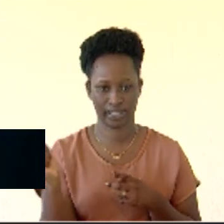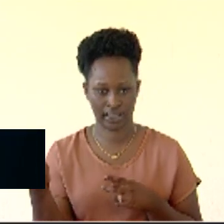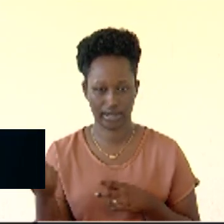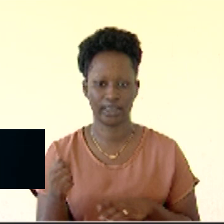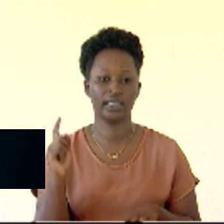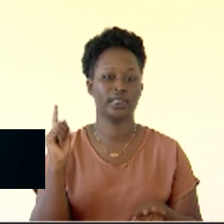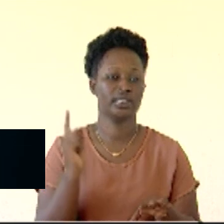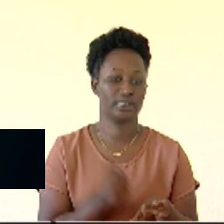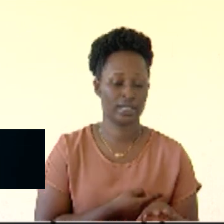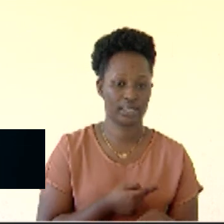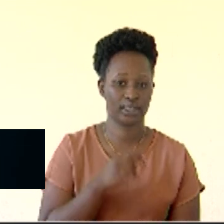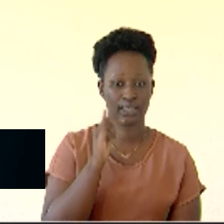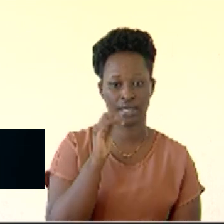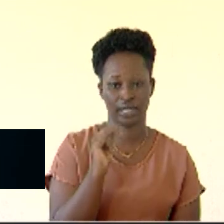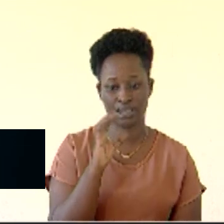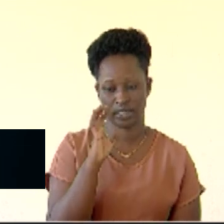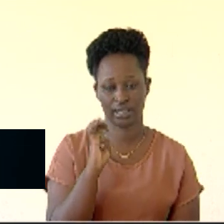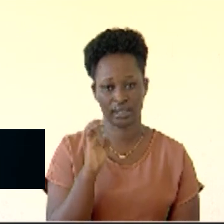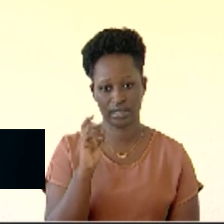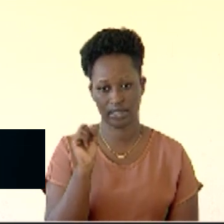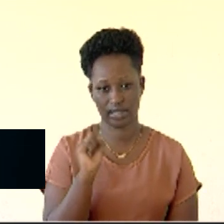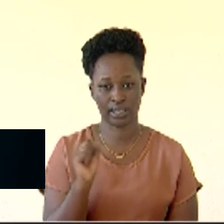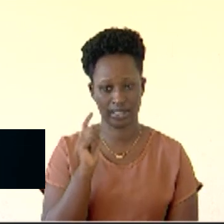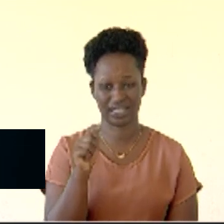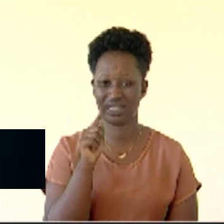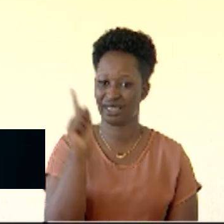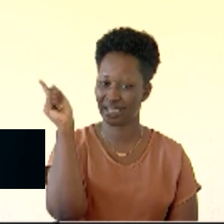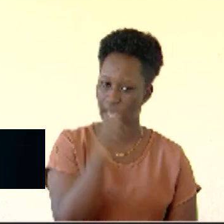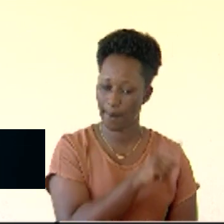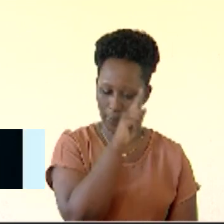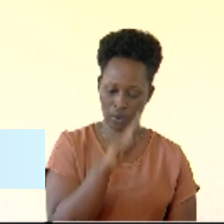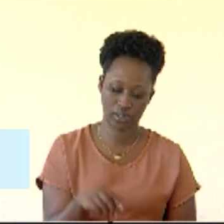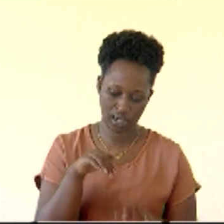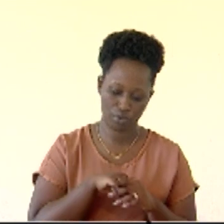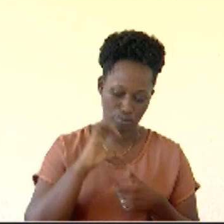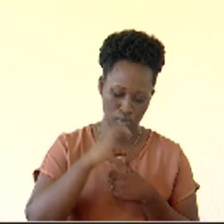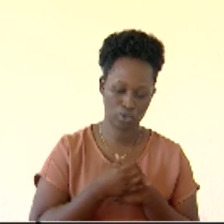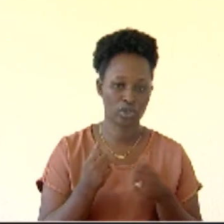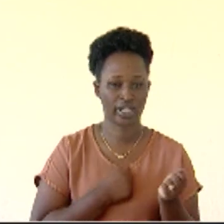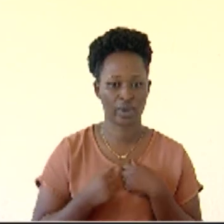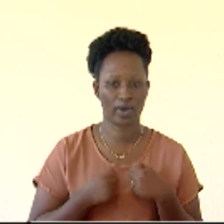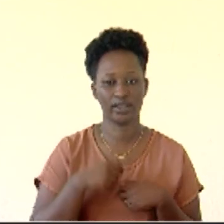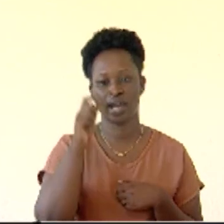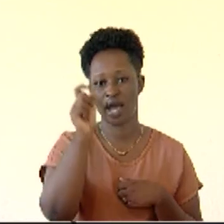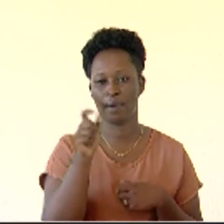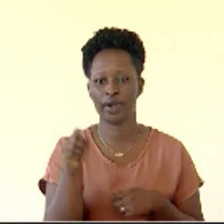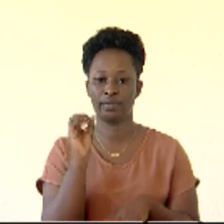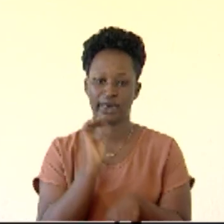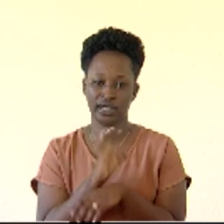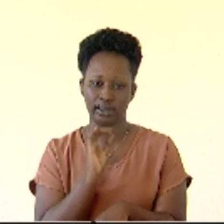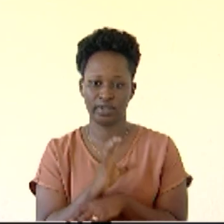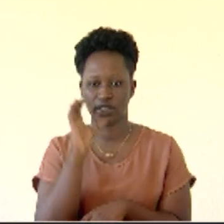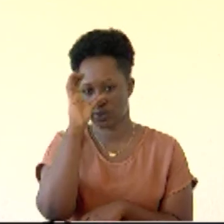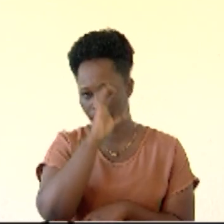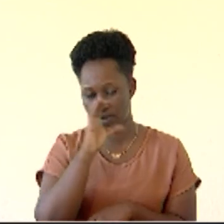Since incest is a taboo in Rwandan society, individuals are advised to find